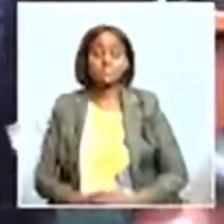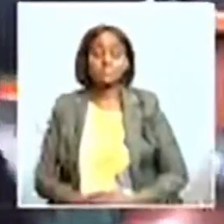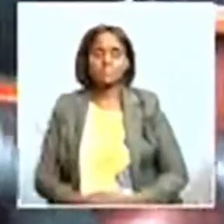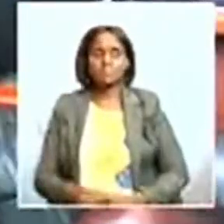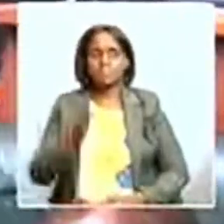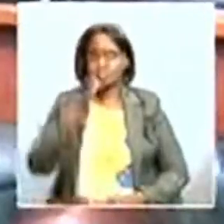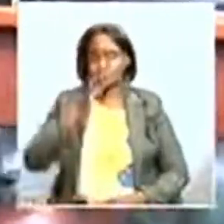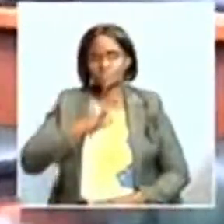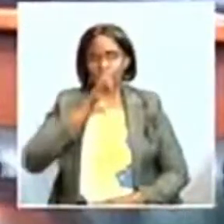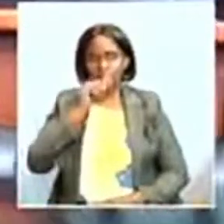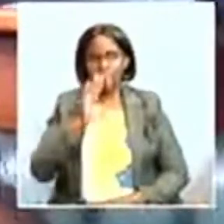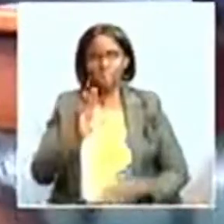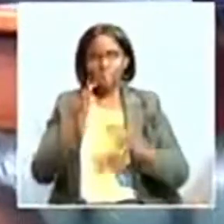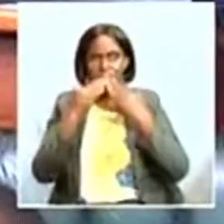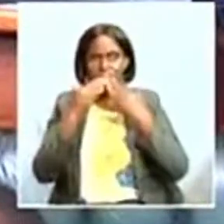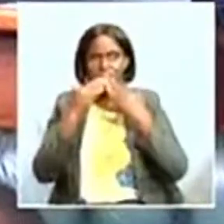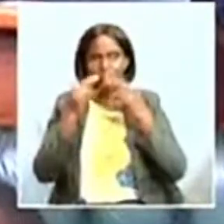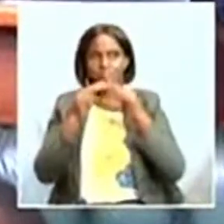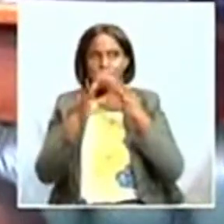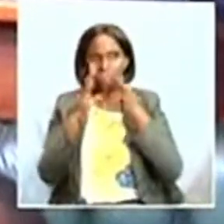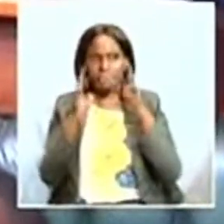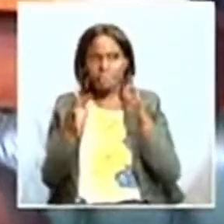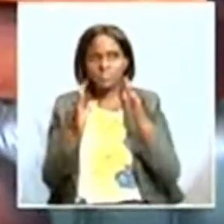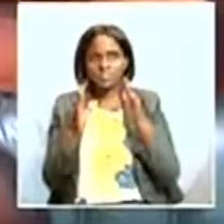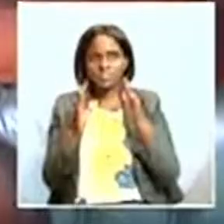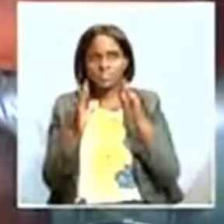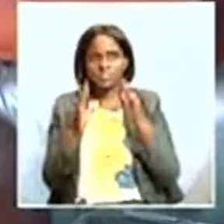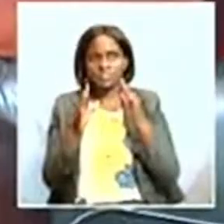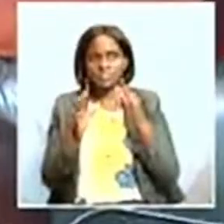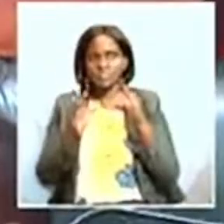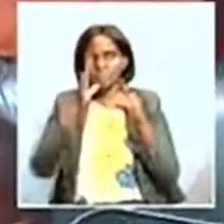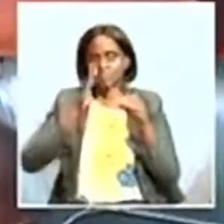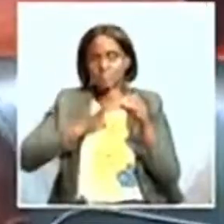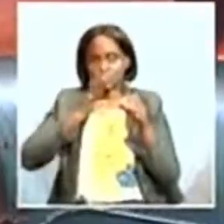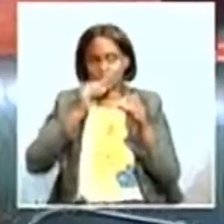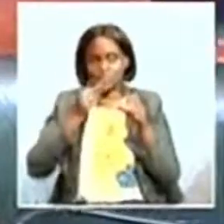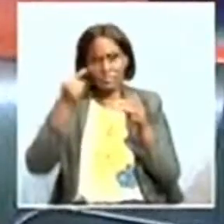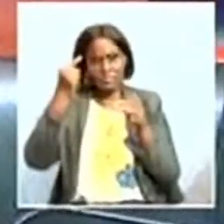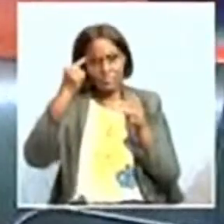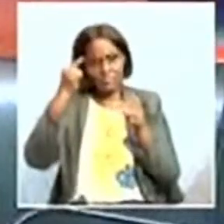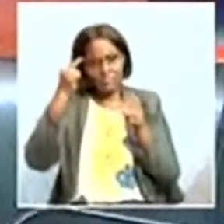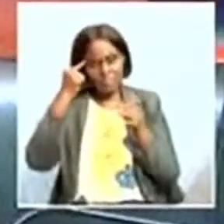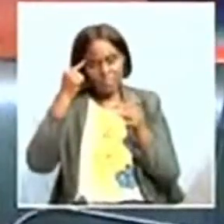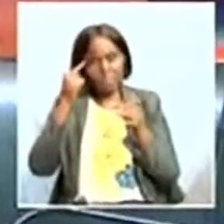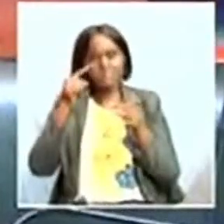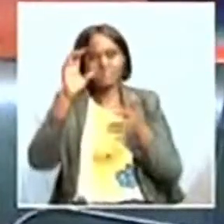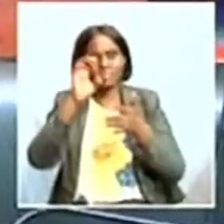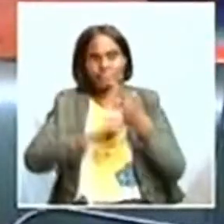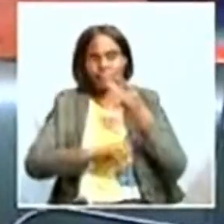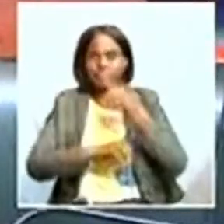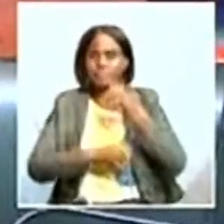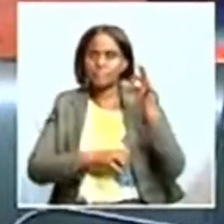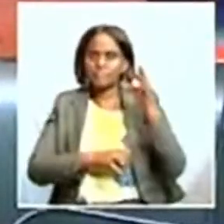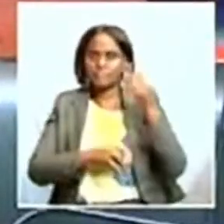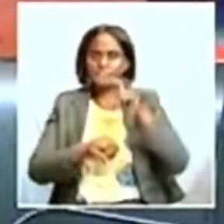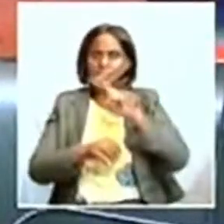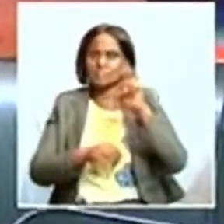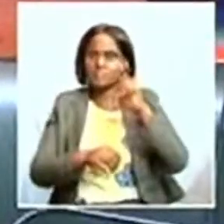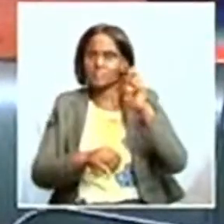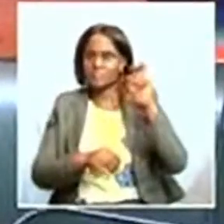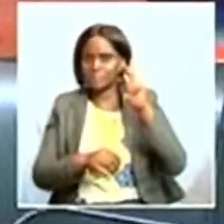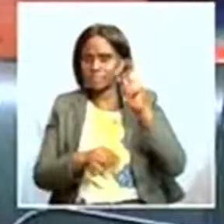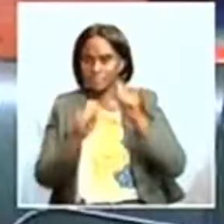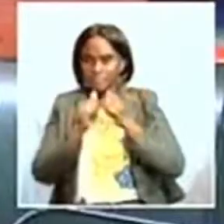Madam Speaker, thank you very much. Madam Speaker, government scrapped off 200 kwacha,